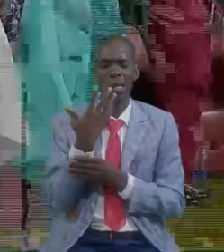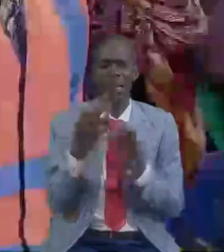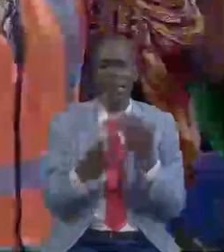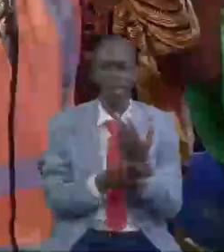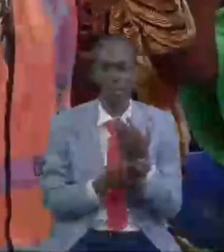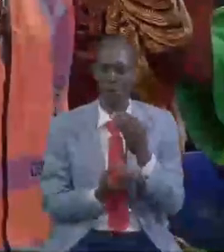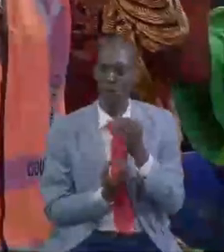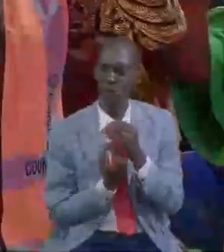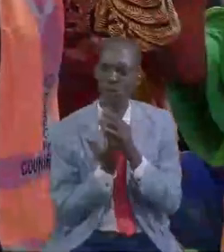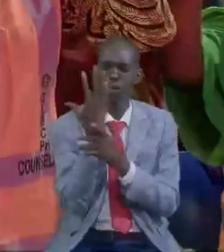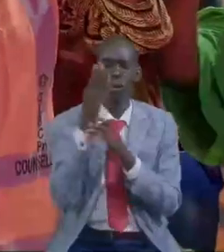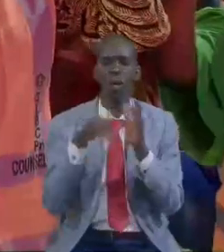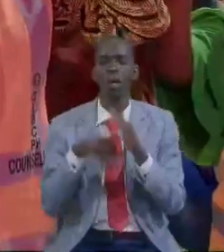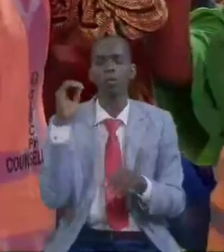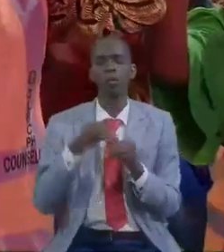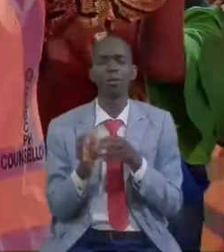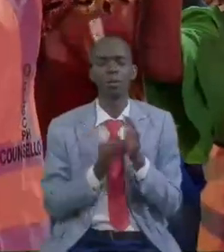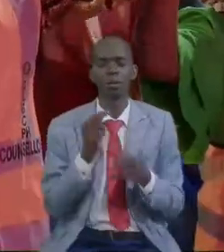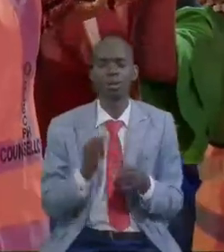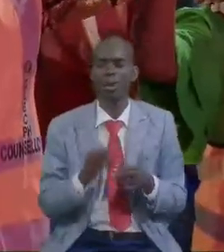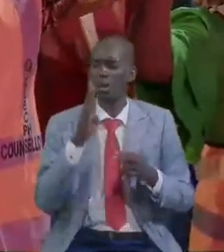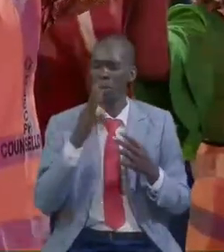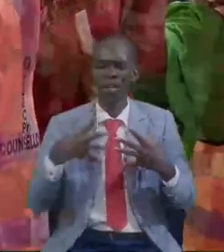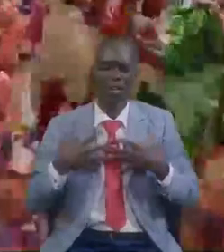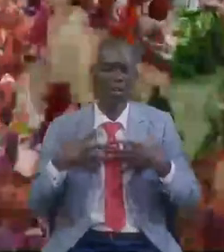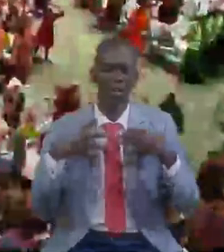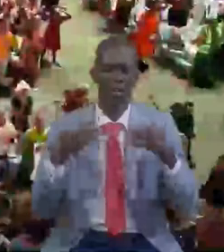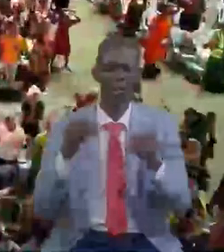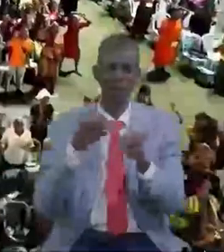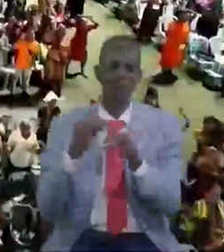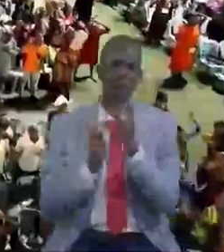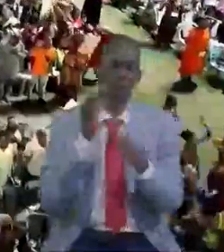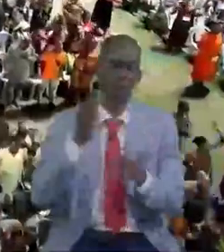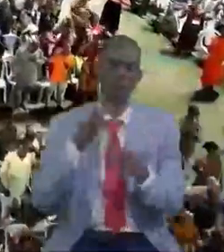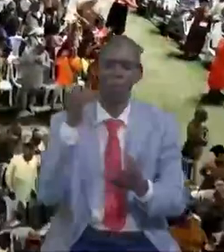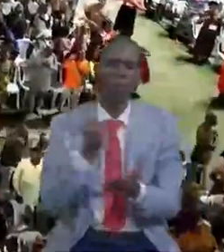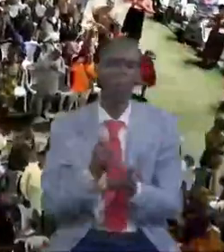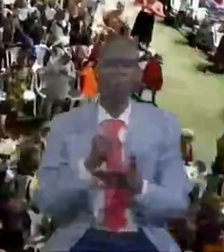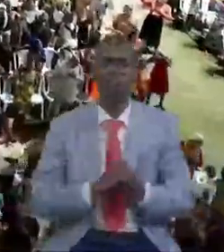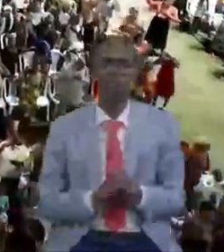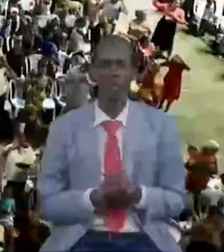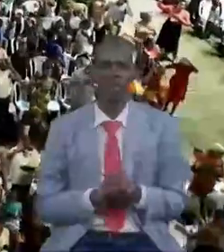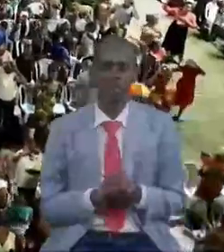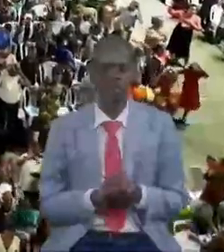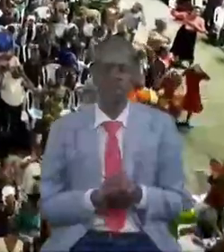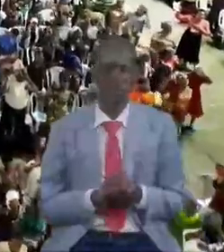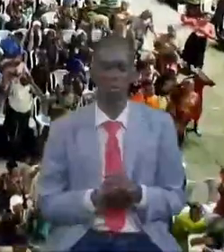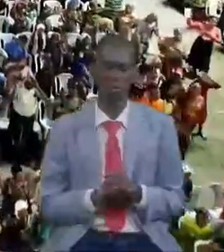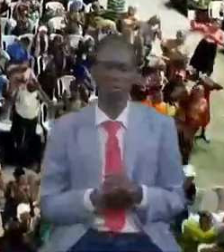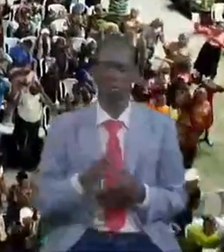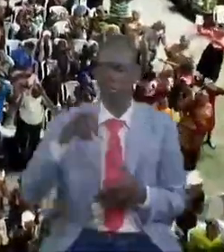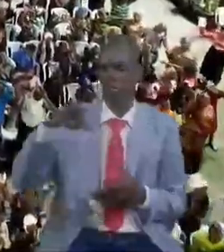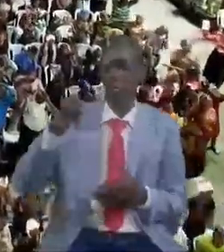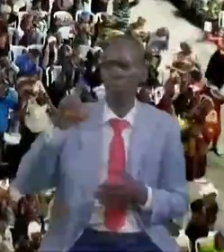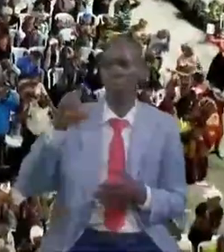out. Repousse. Be healed in guéri, Jesus' au nom name. De Jésus Christ. Polio. La